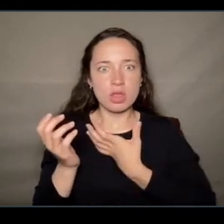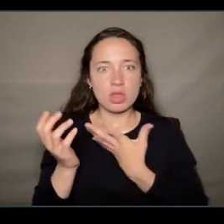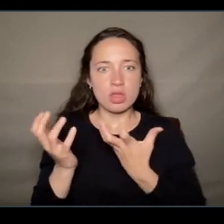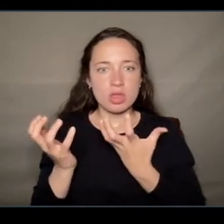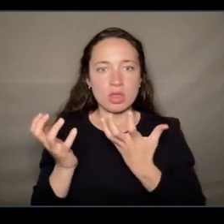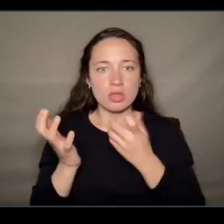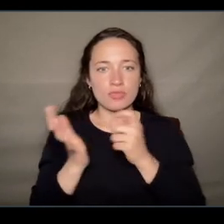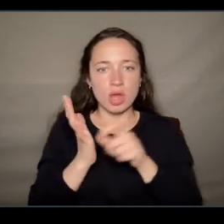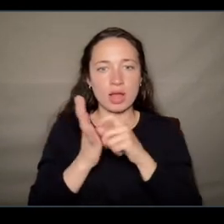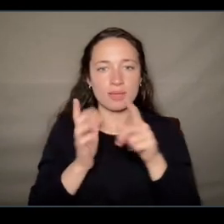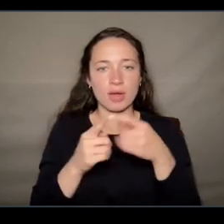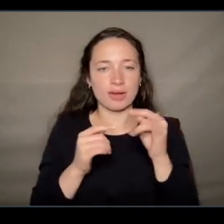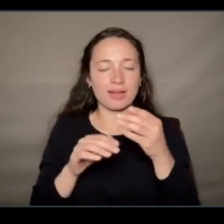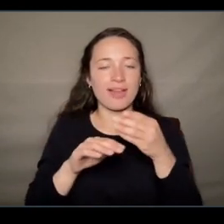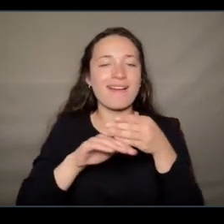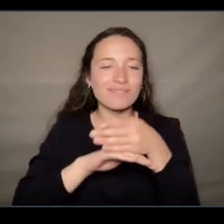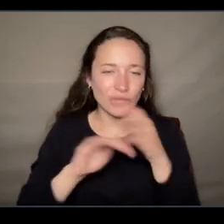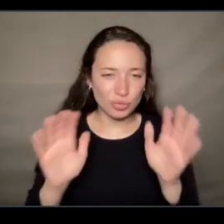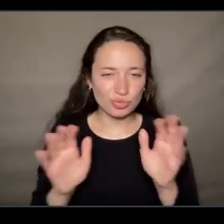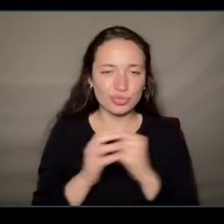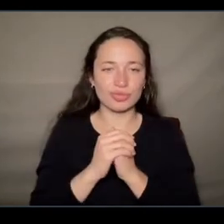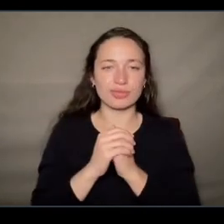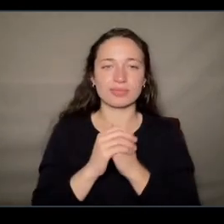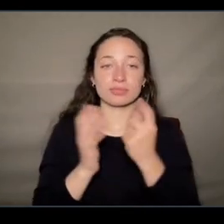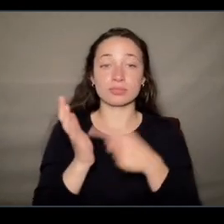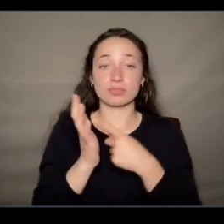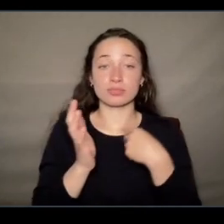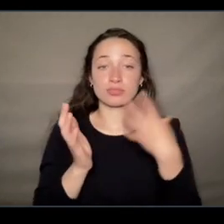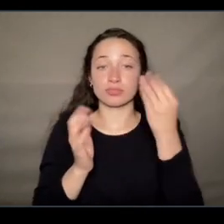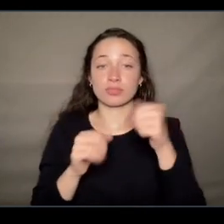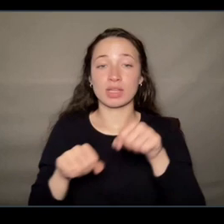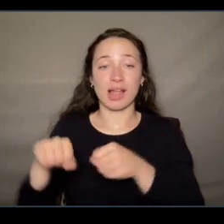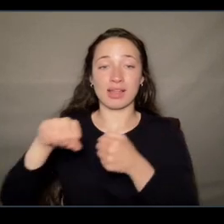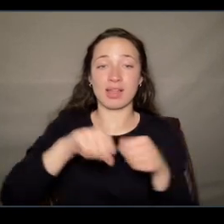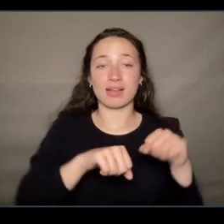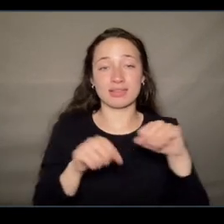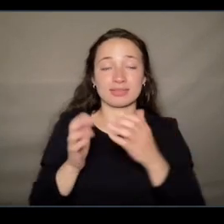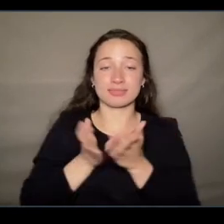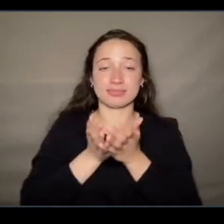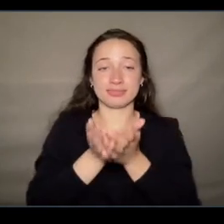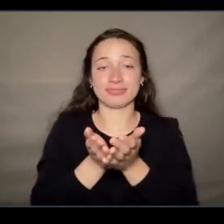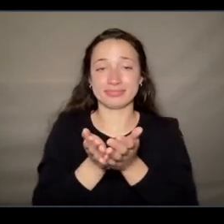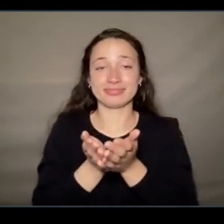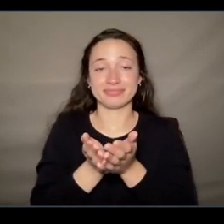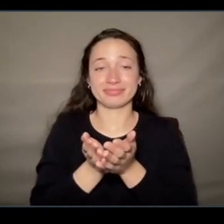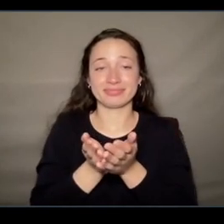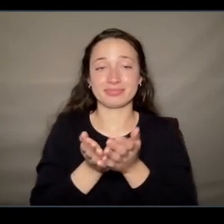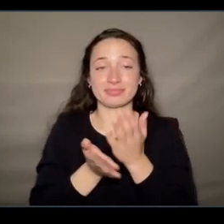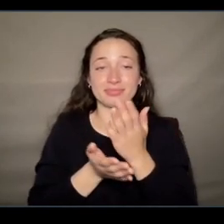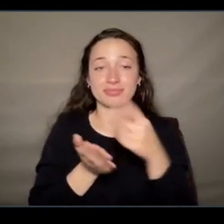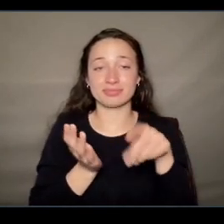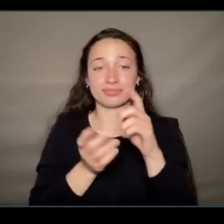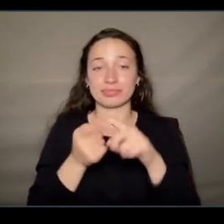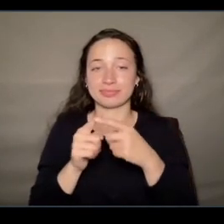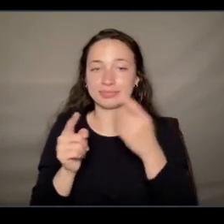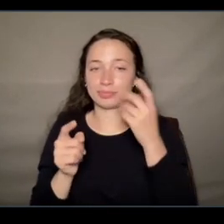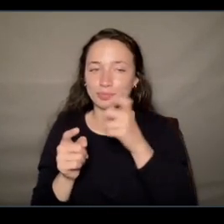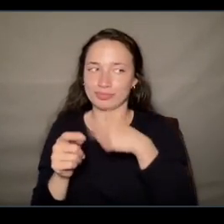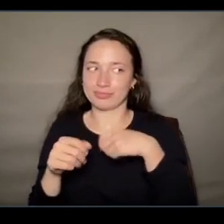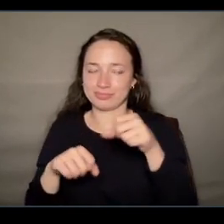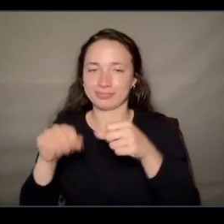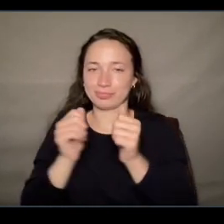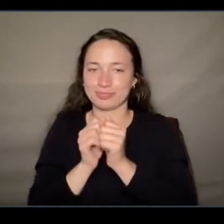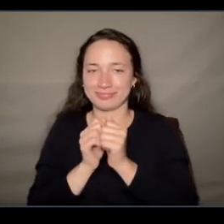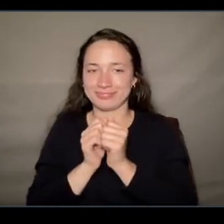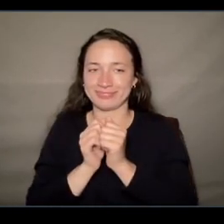I'm more compelled to write about it after. And sometimes I'm out there in the kayak, for those of my friends with whom I kayak,